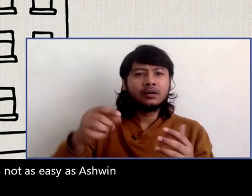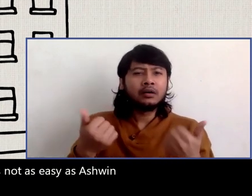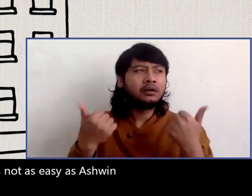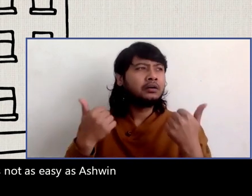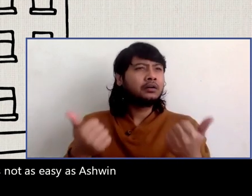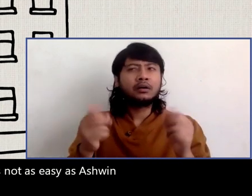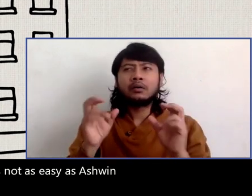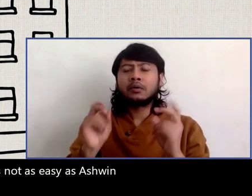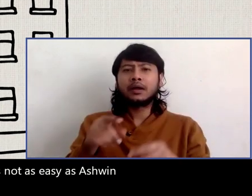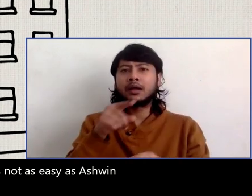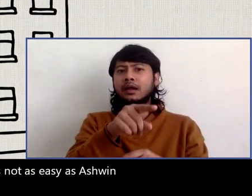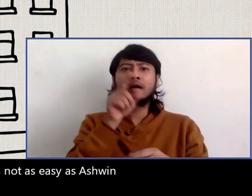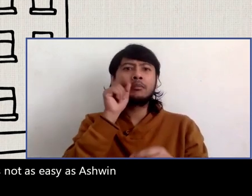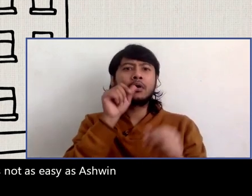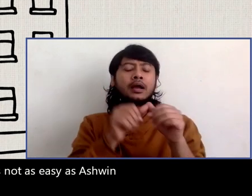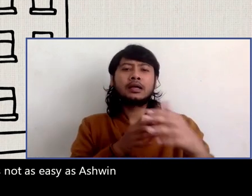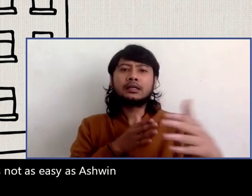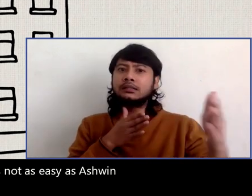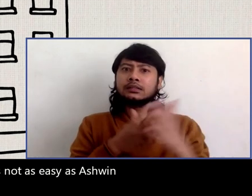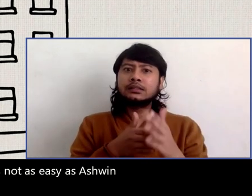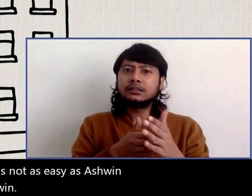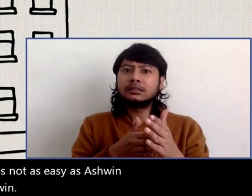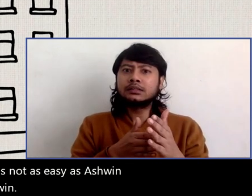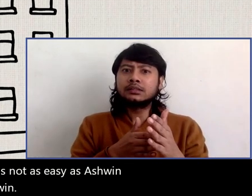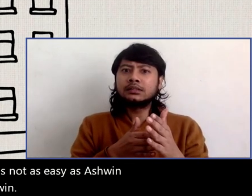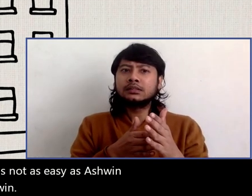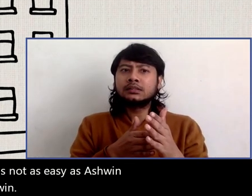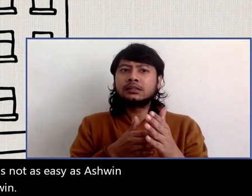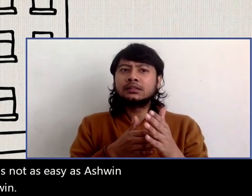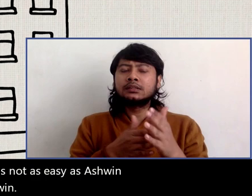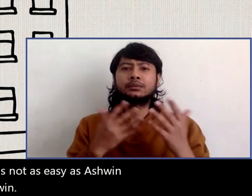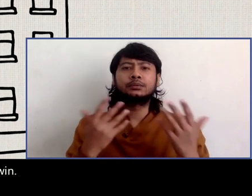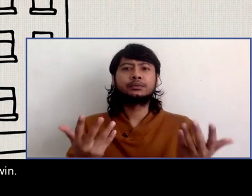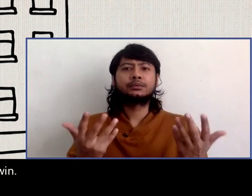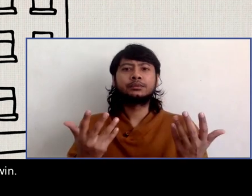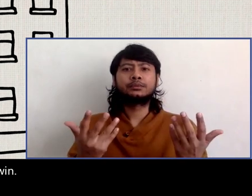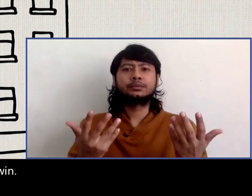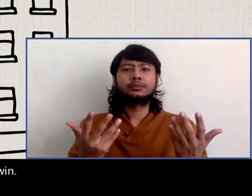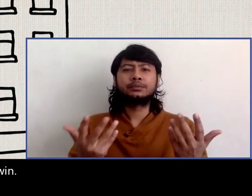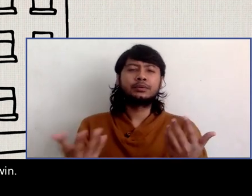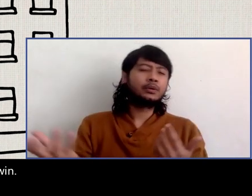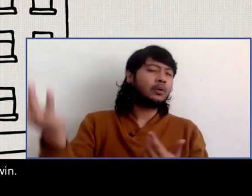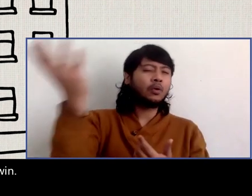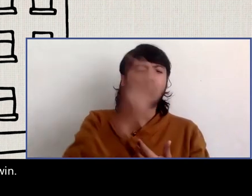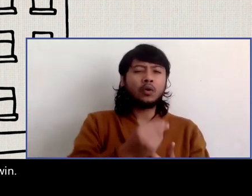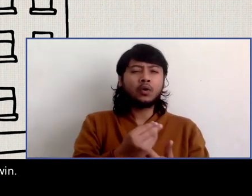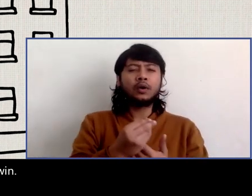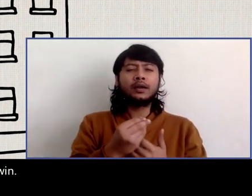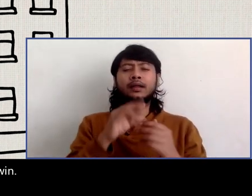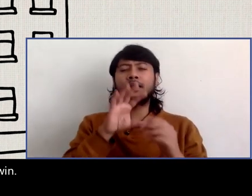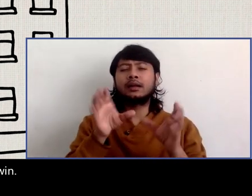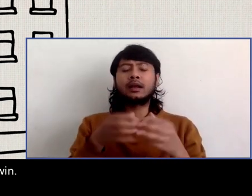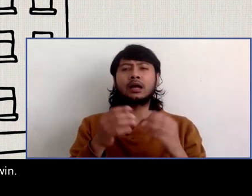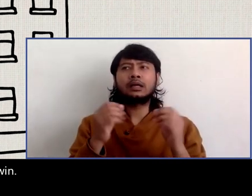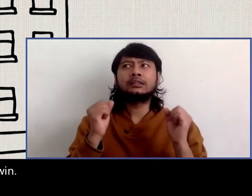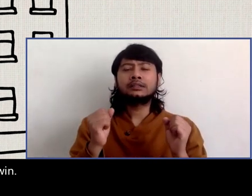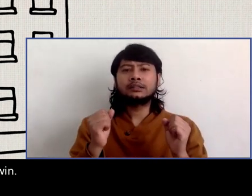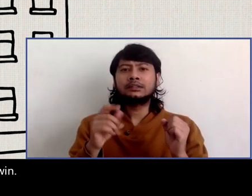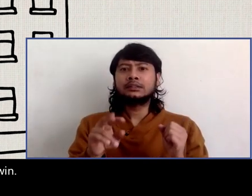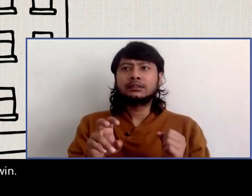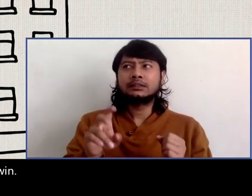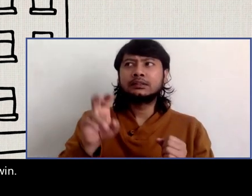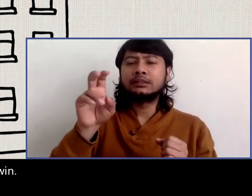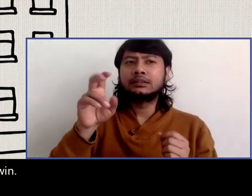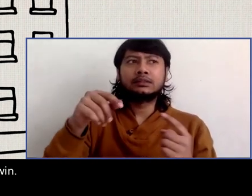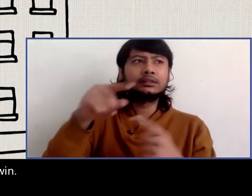for Ashwin. And sitting in a class for long lectures, climbing up the stairs to the third floor of the